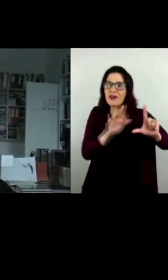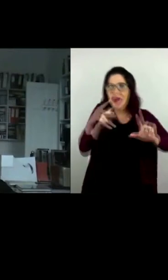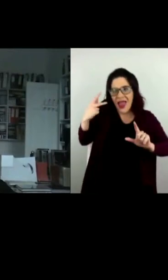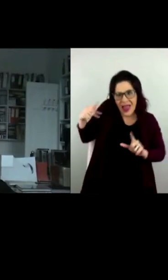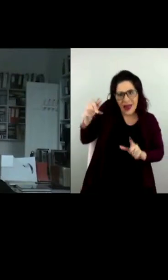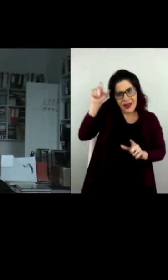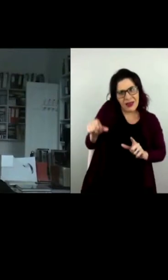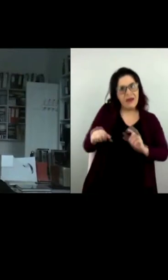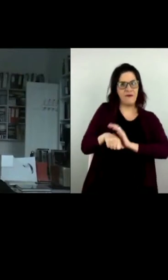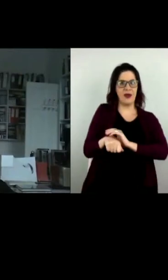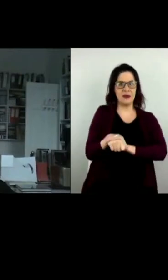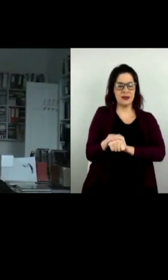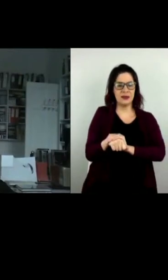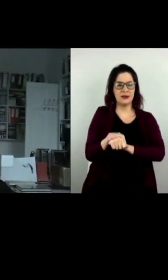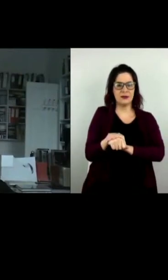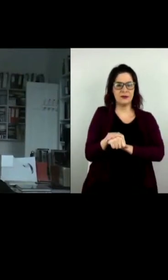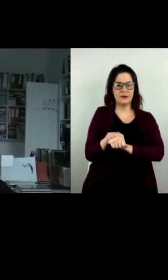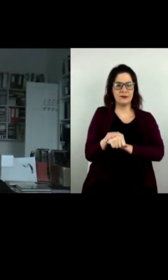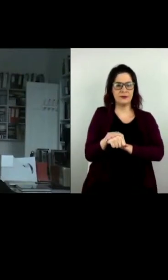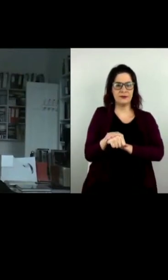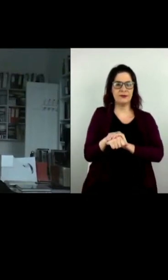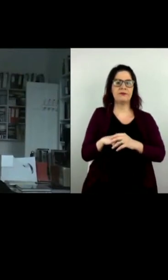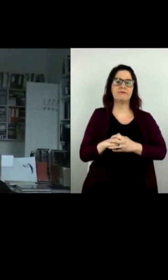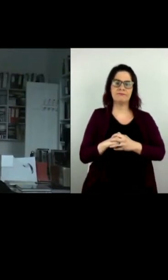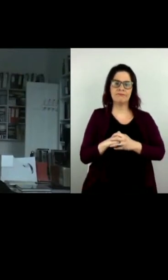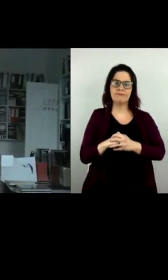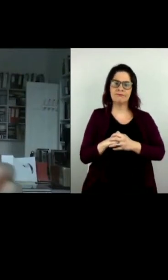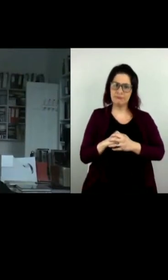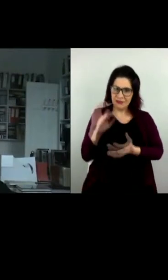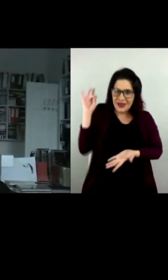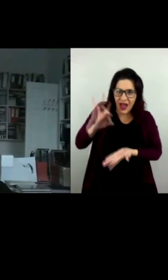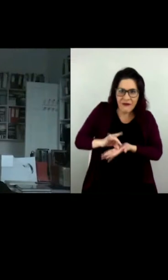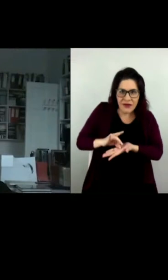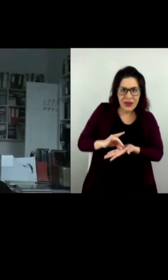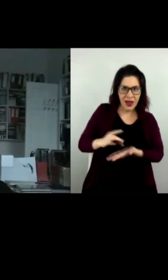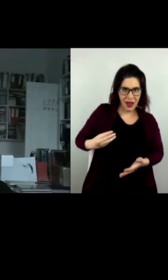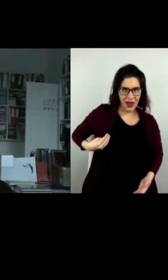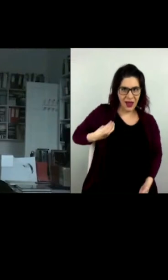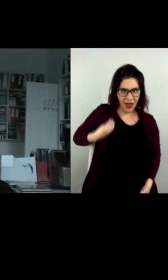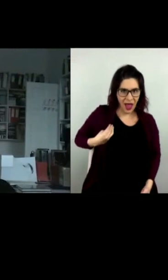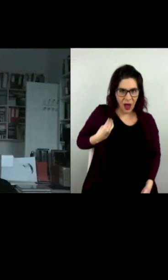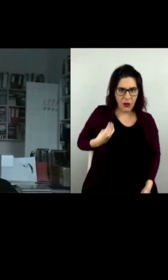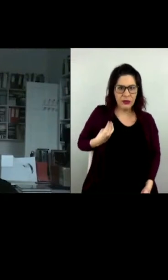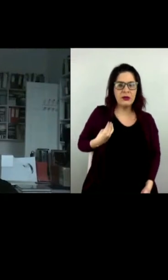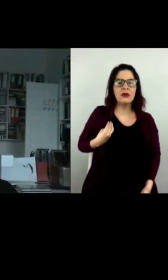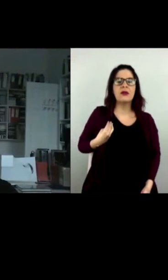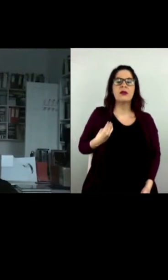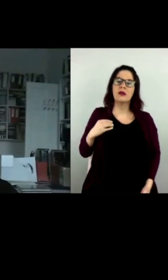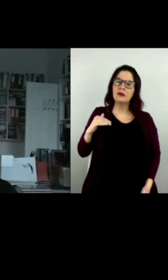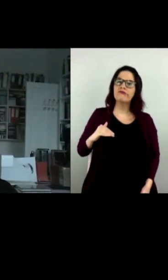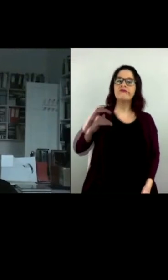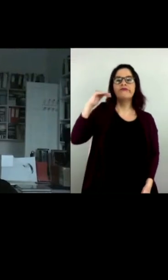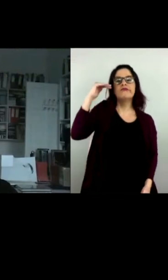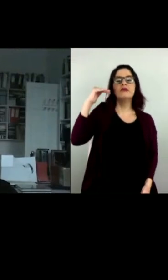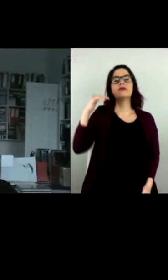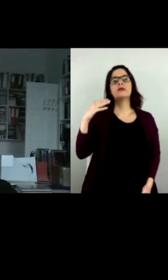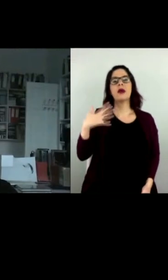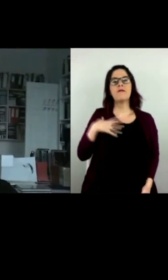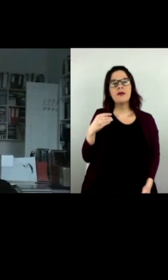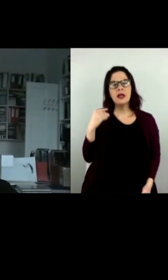He made in real life drawing for his daughters, for instance, drawing for his films, just